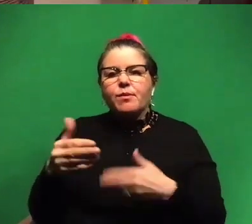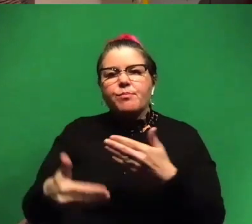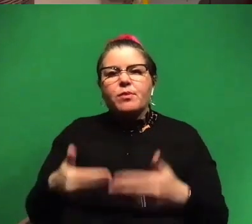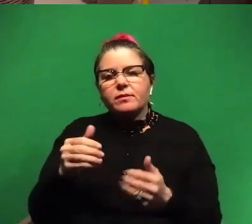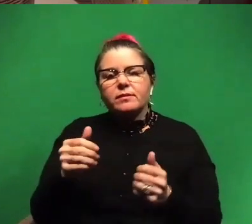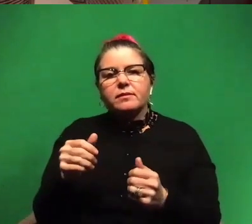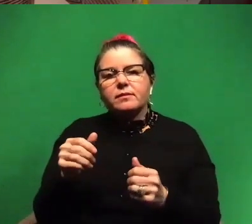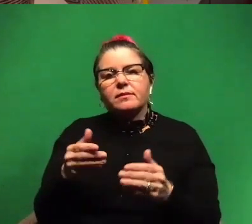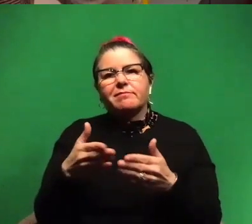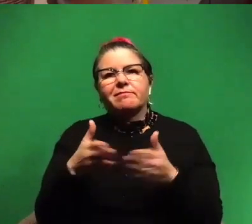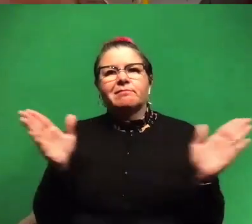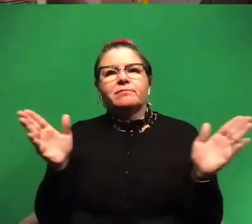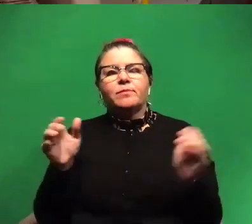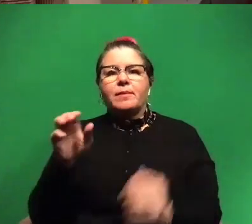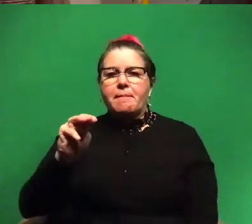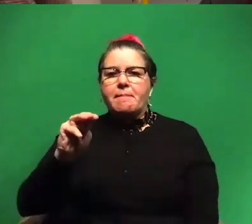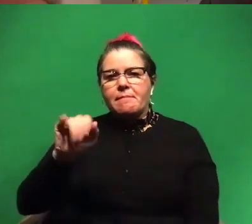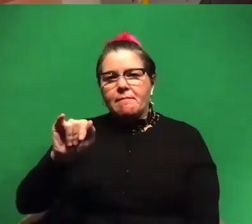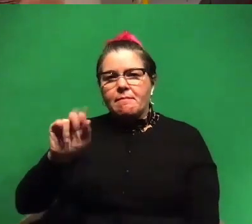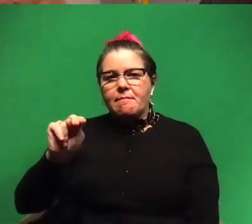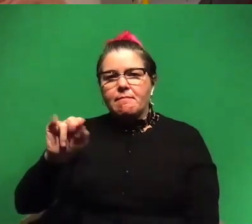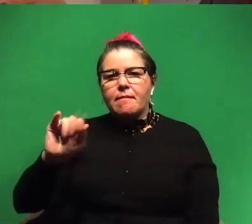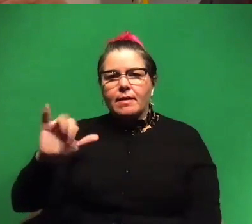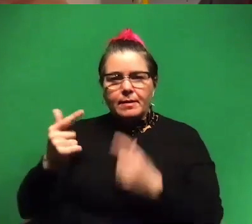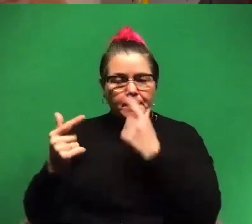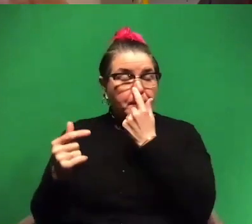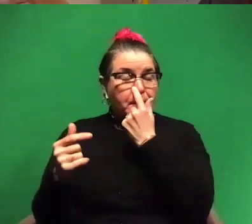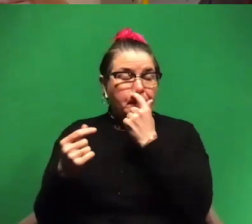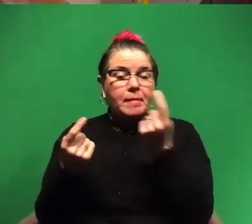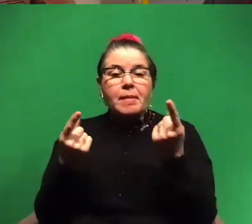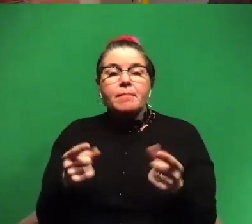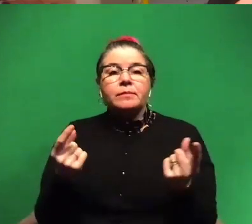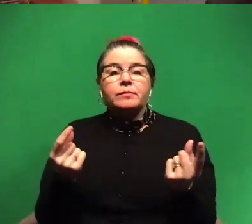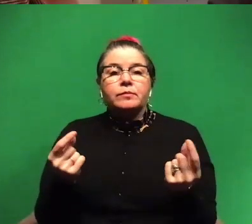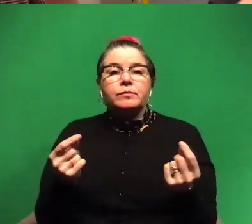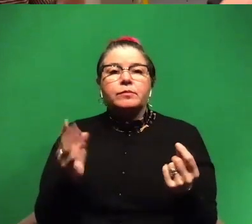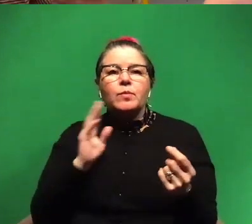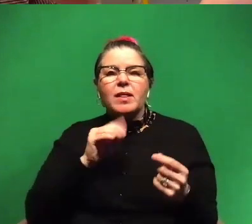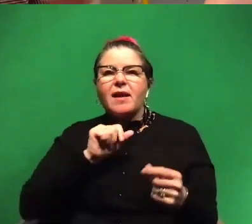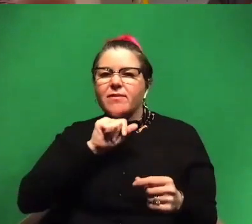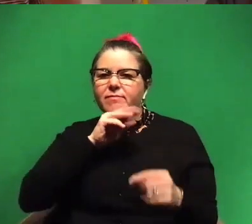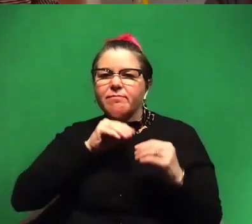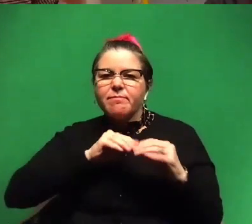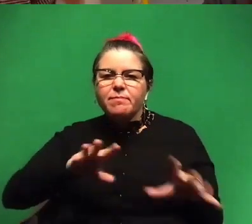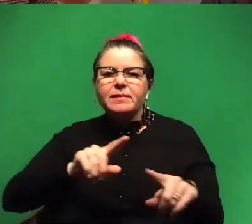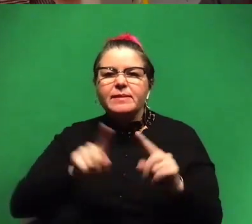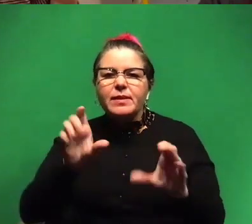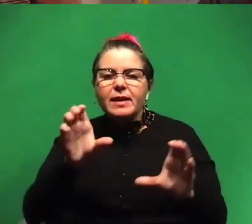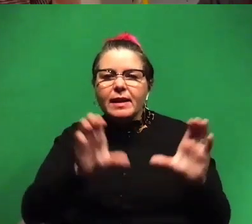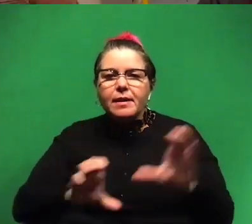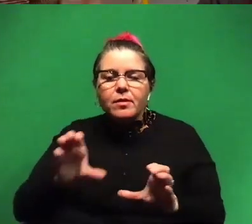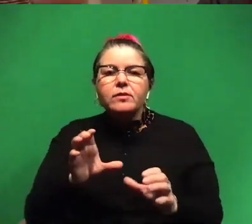of on a broad level as mining. But what happens is you'll have kind of contaminants, different kinds of chemicals, and